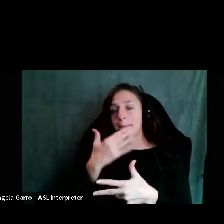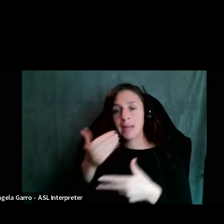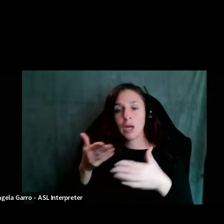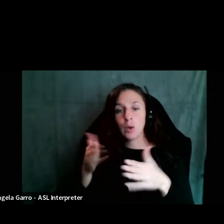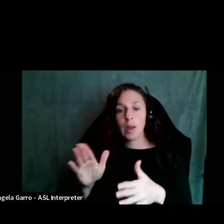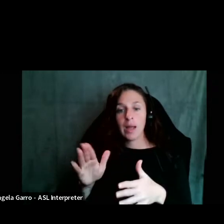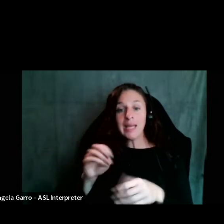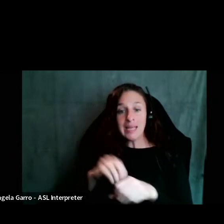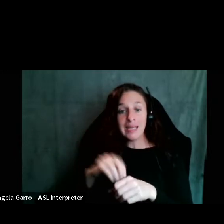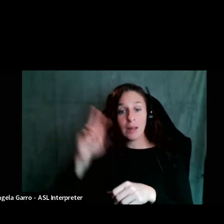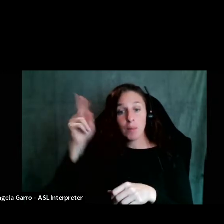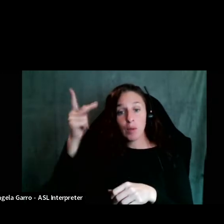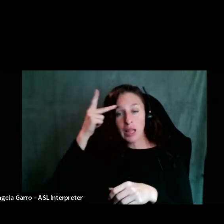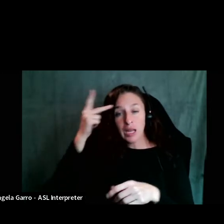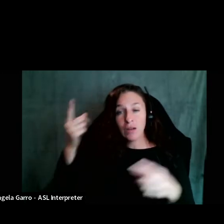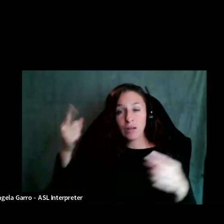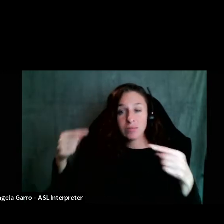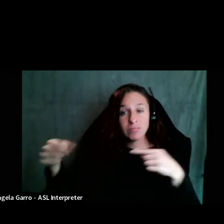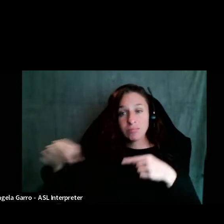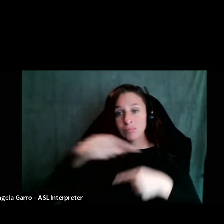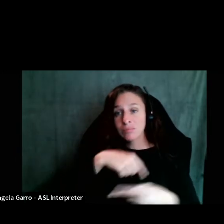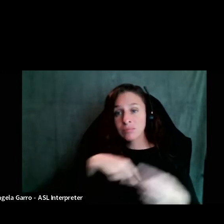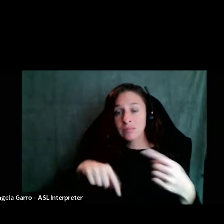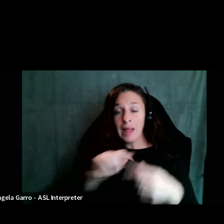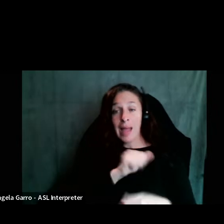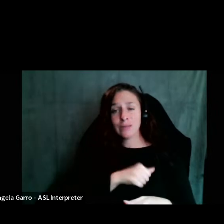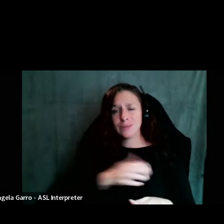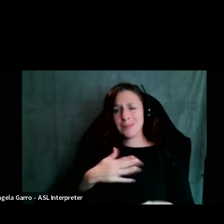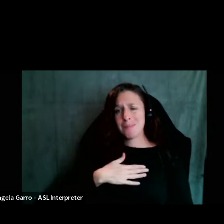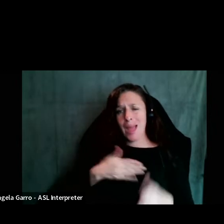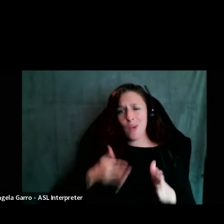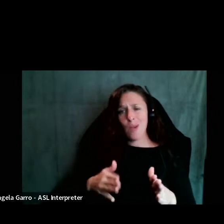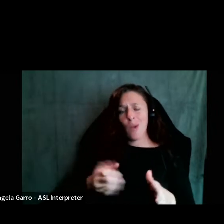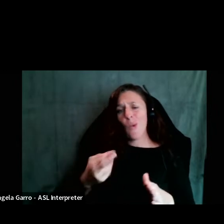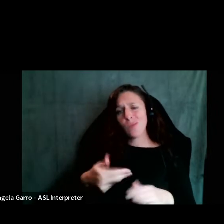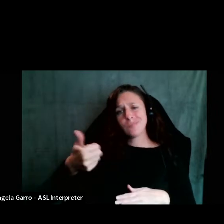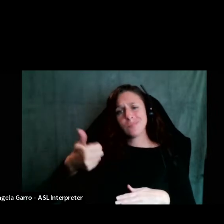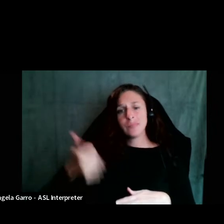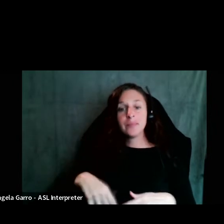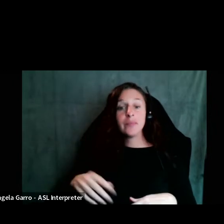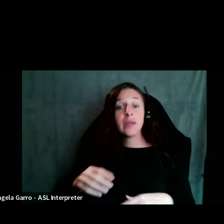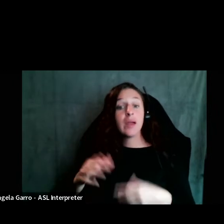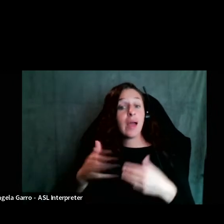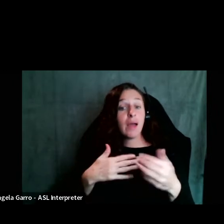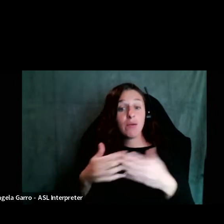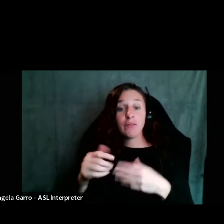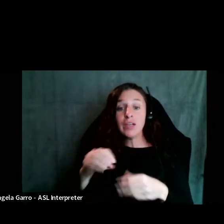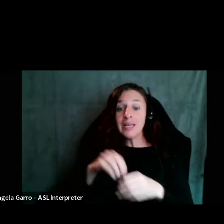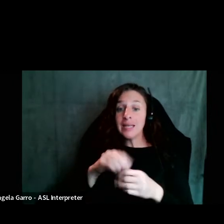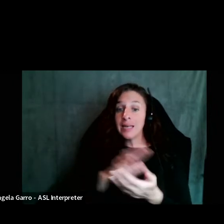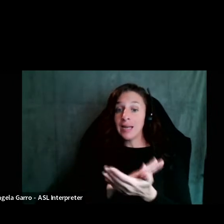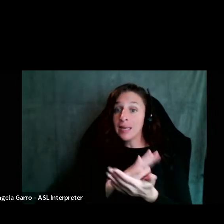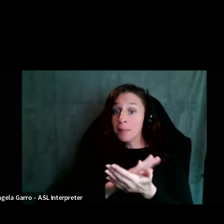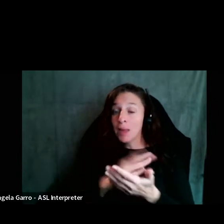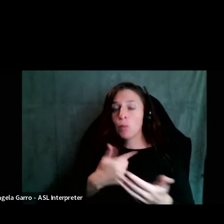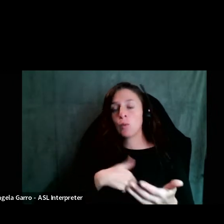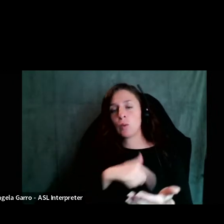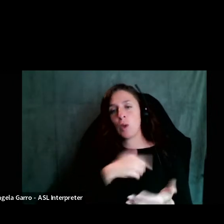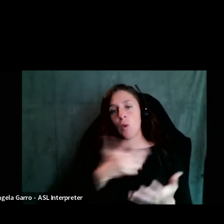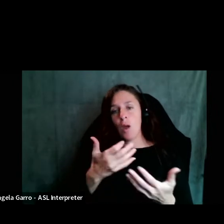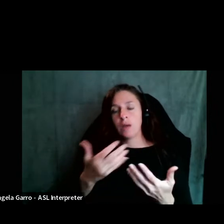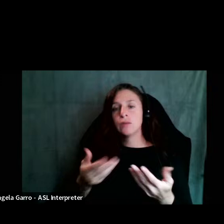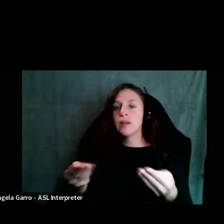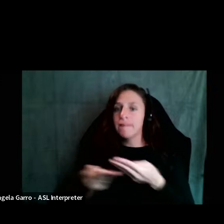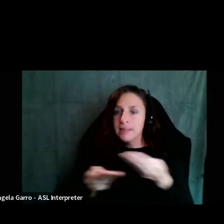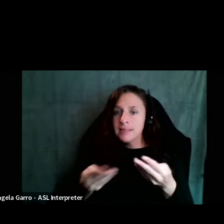political arena, the attitude may be my way or the highway. However, in academia, we want to facilitate an environment